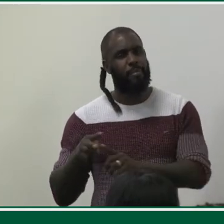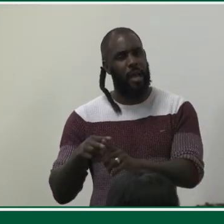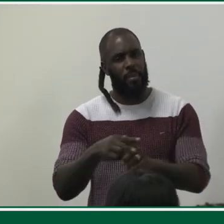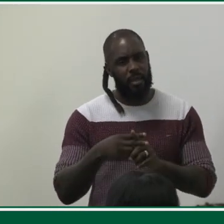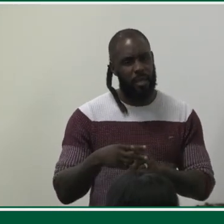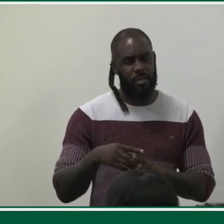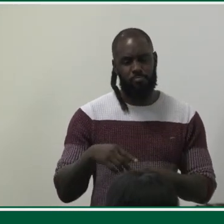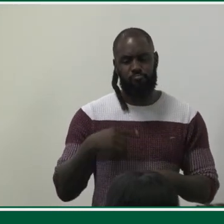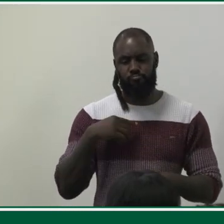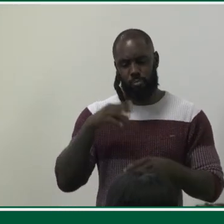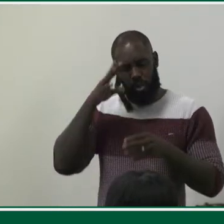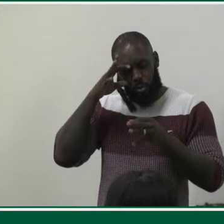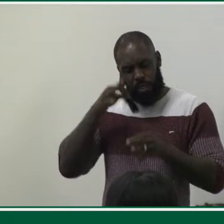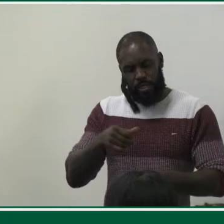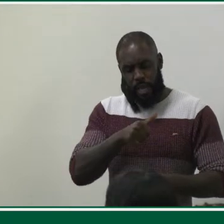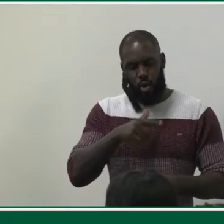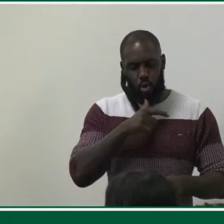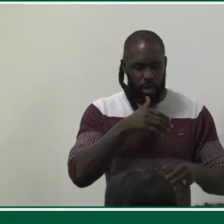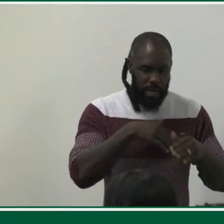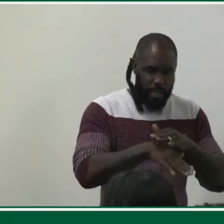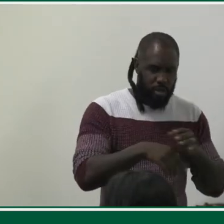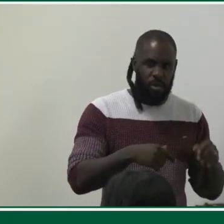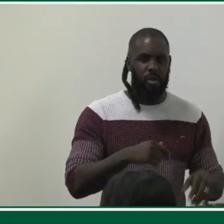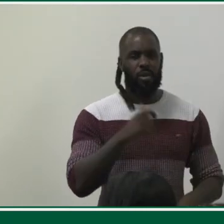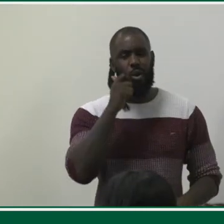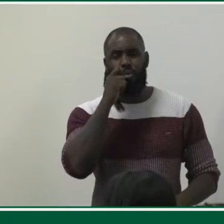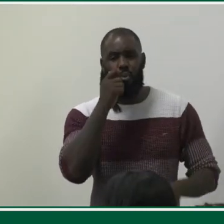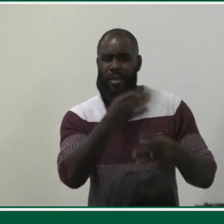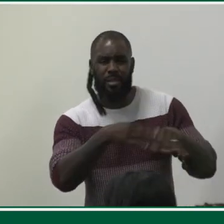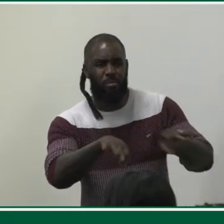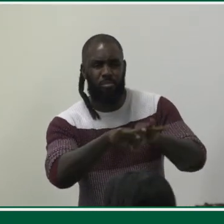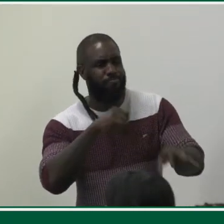admissions applications. Race is not a factor.